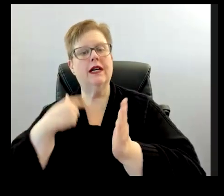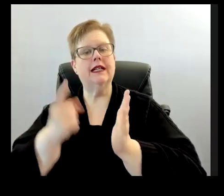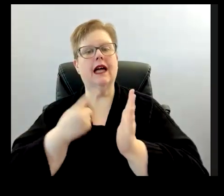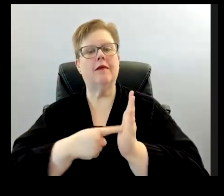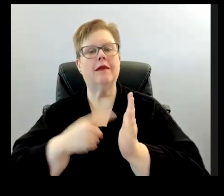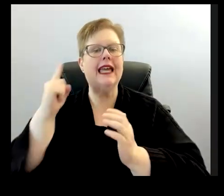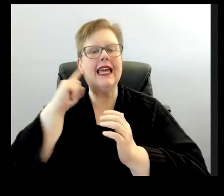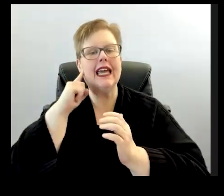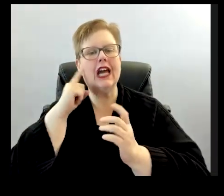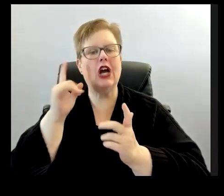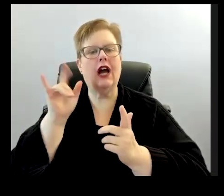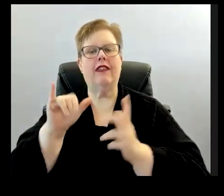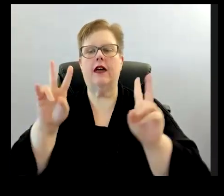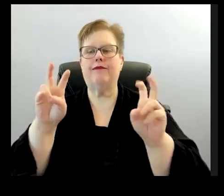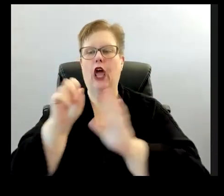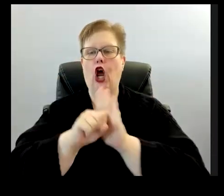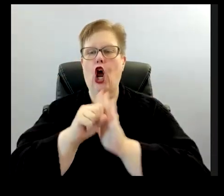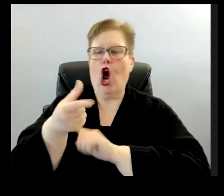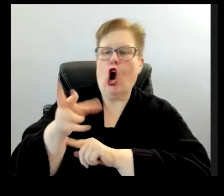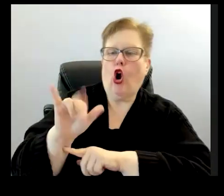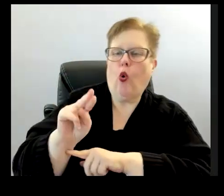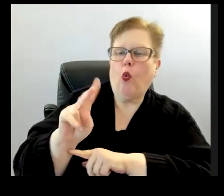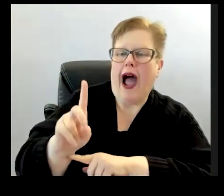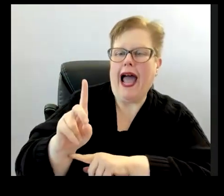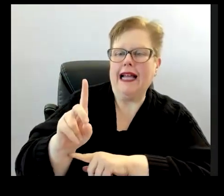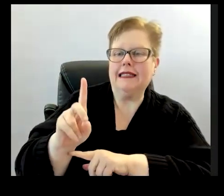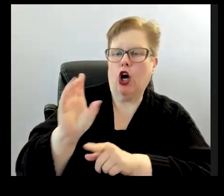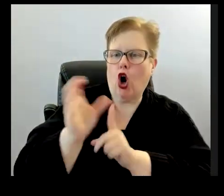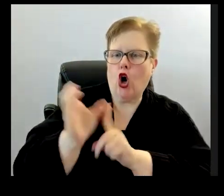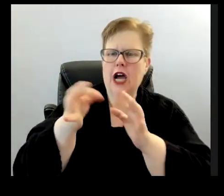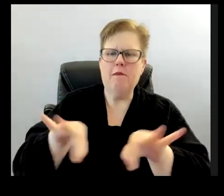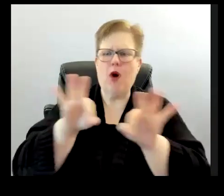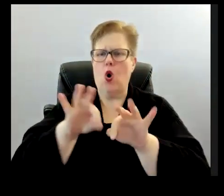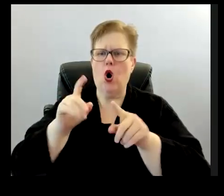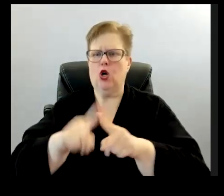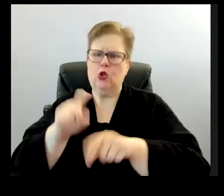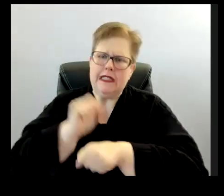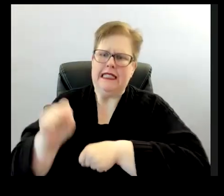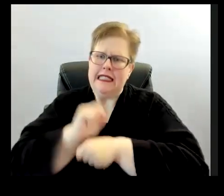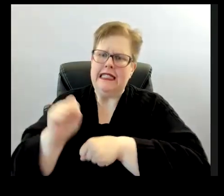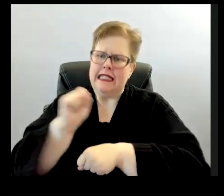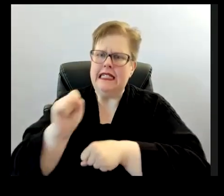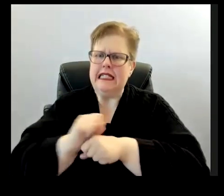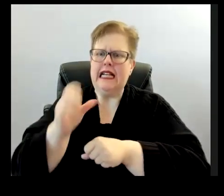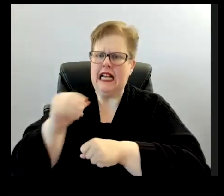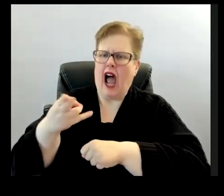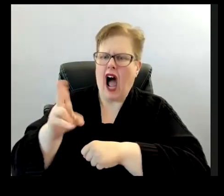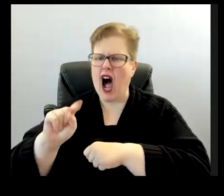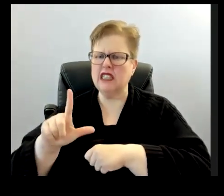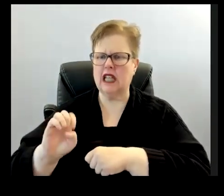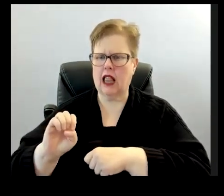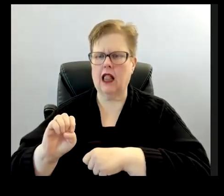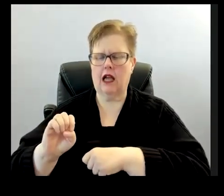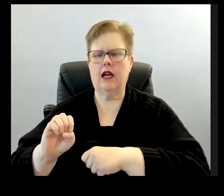hear about the grind culture, right? It's important to grind, it's important to hustle. But it's also important to